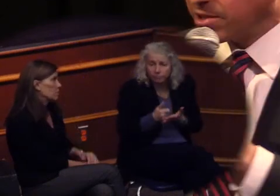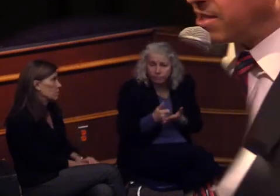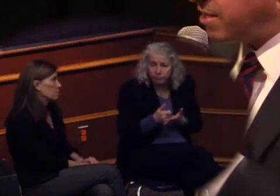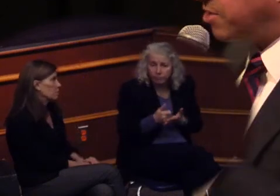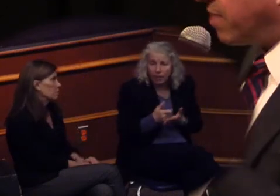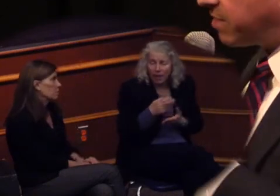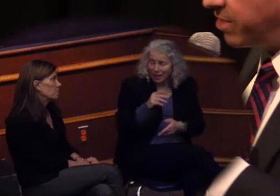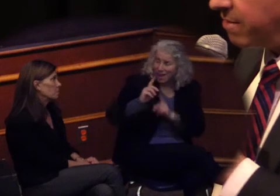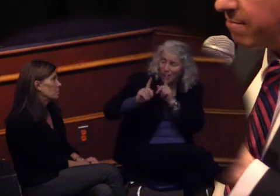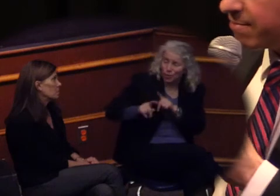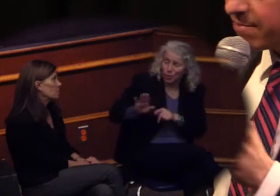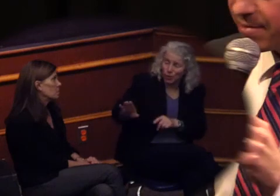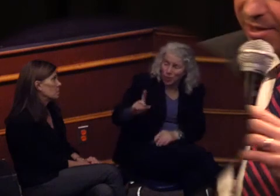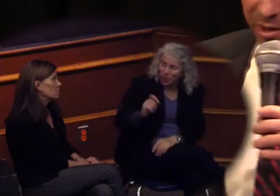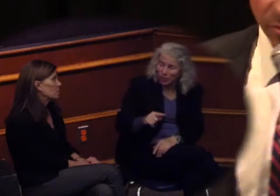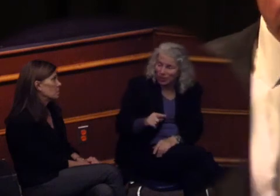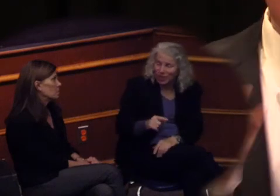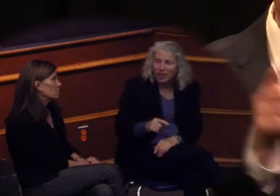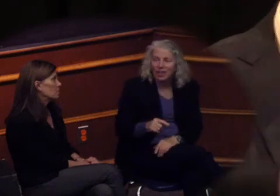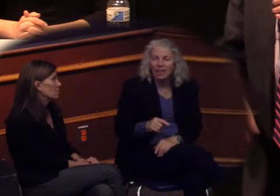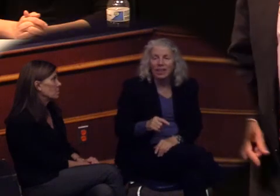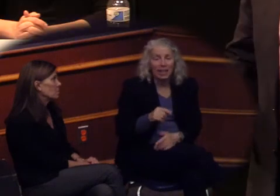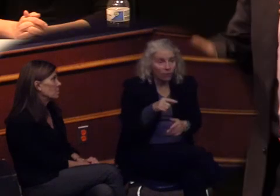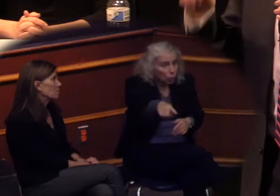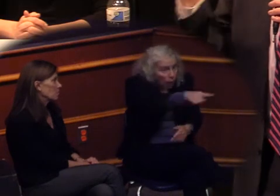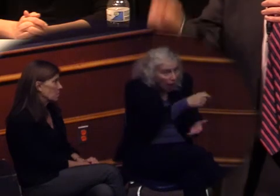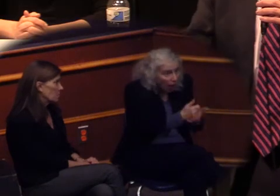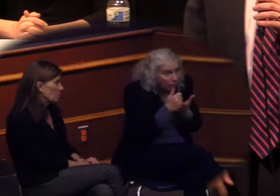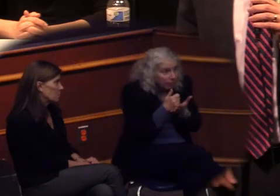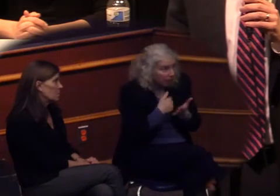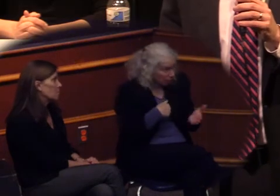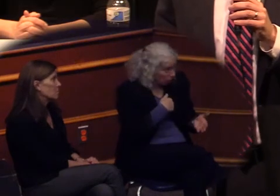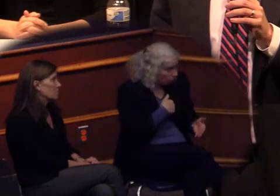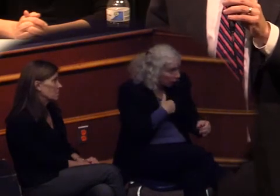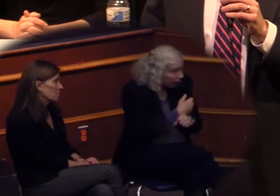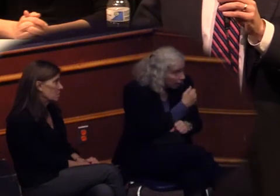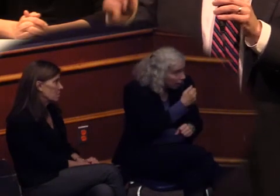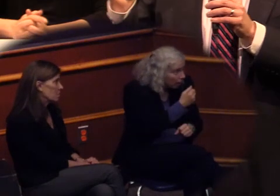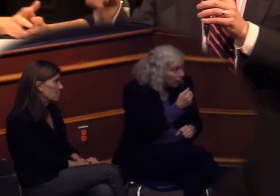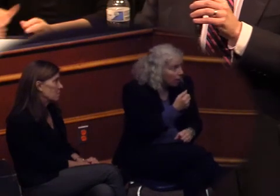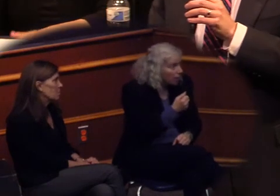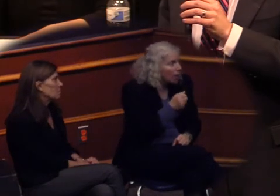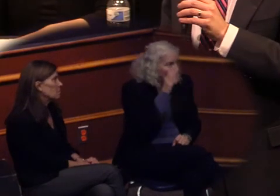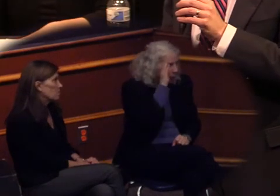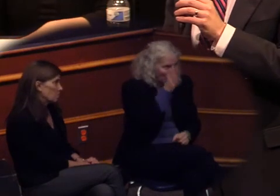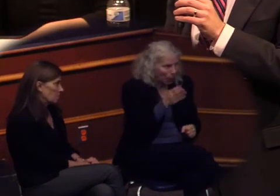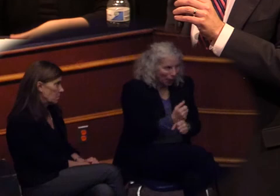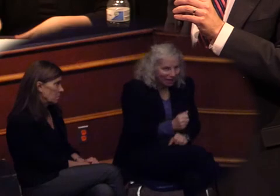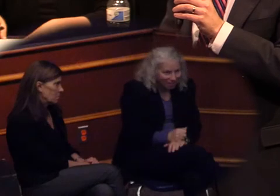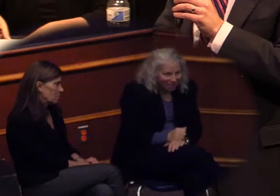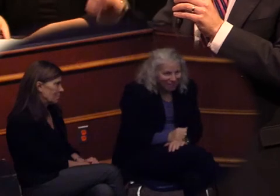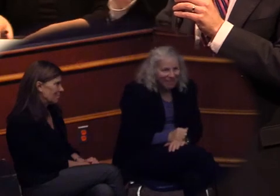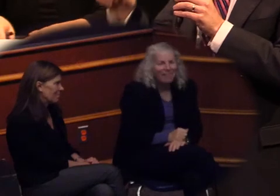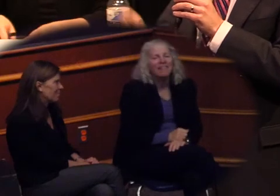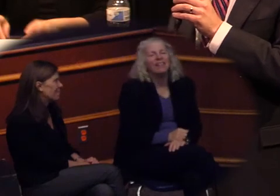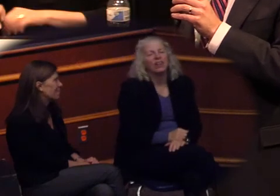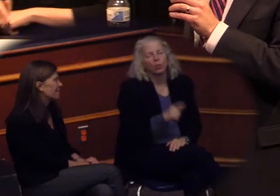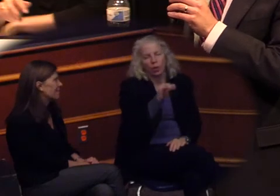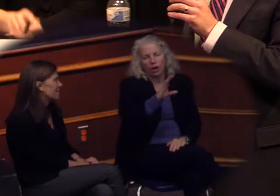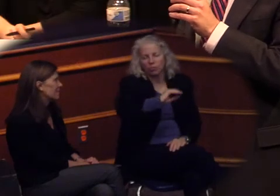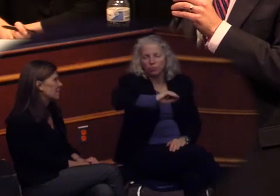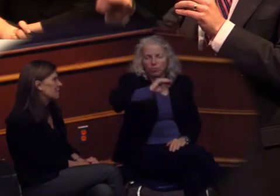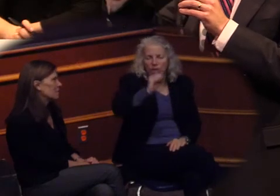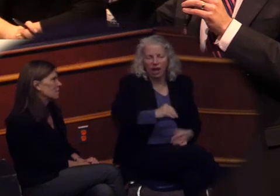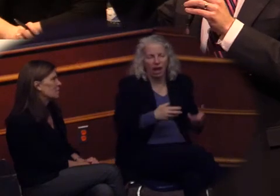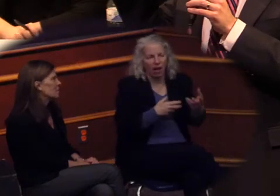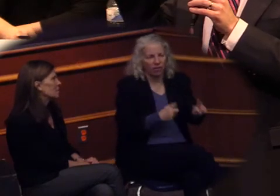to answer Claire's question, with your help, and if we win, which we will, I am 100%